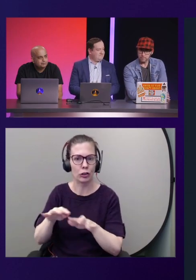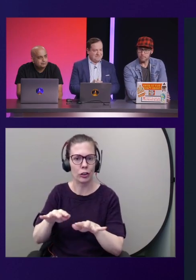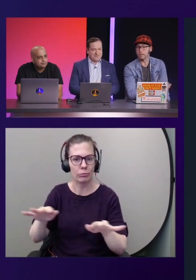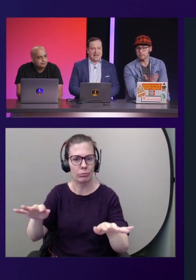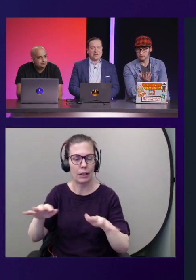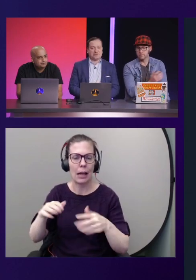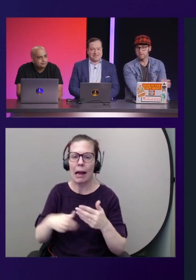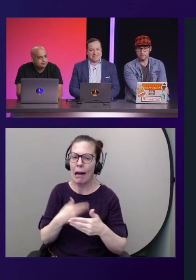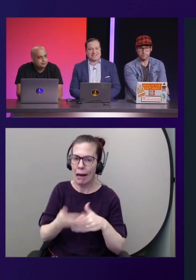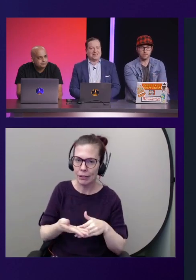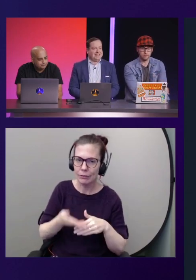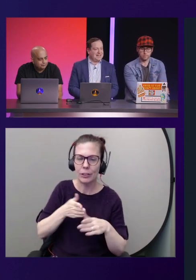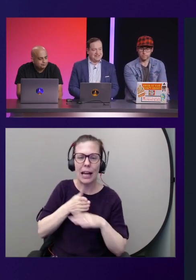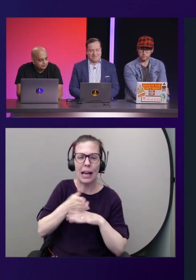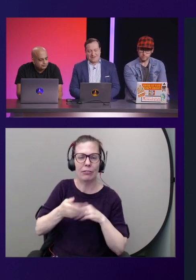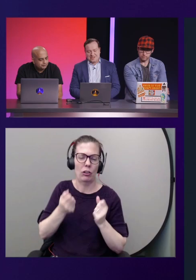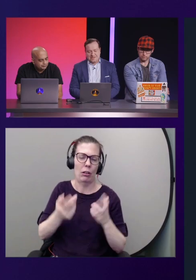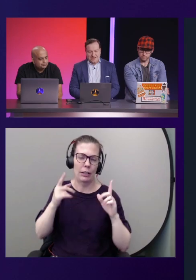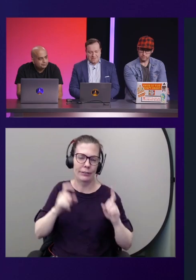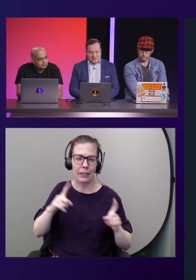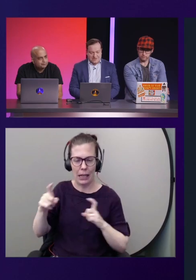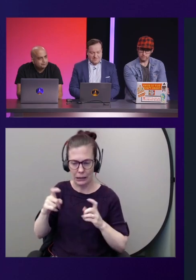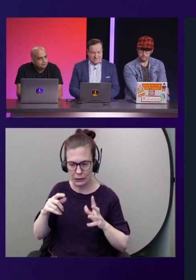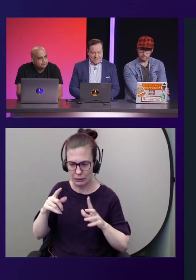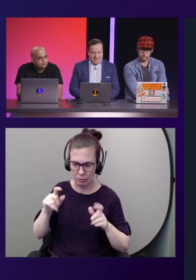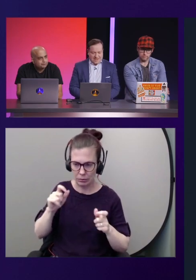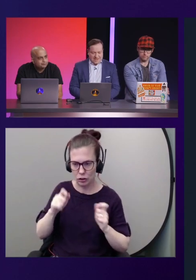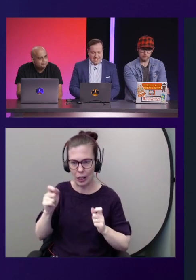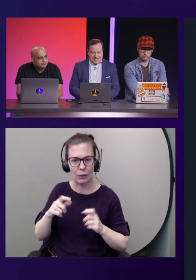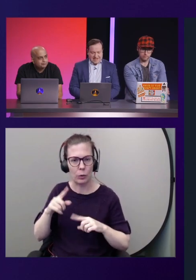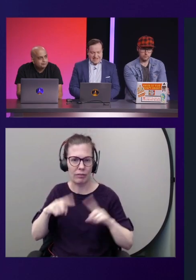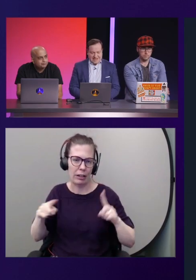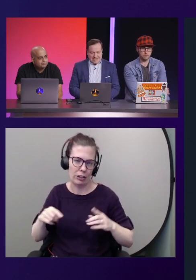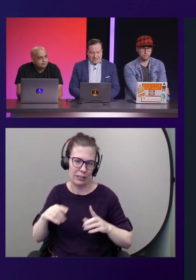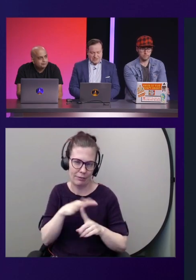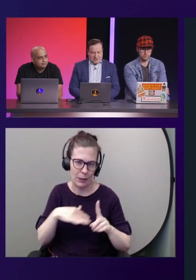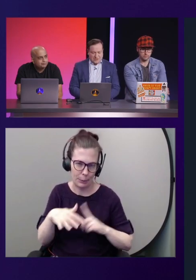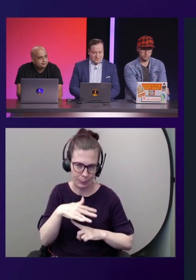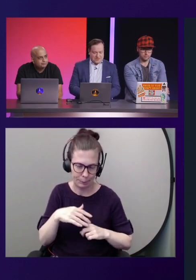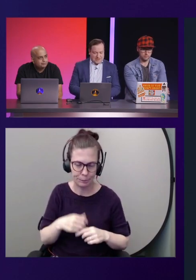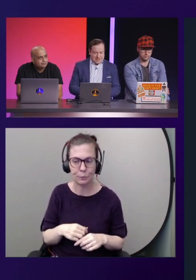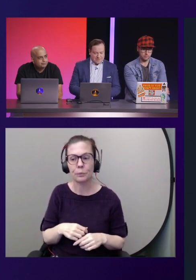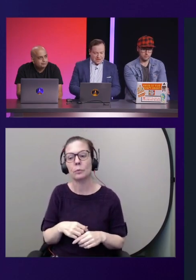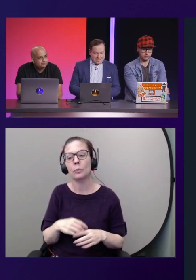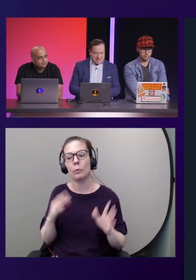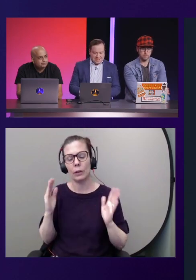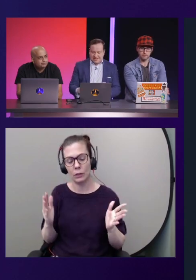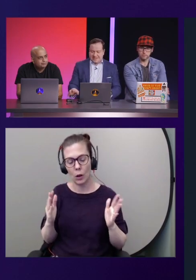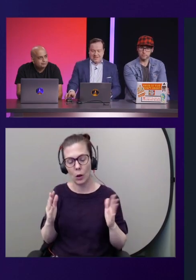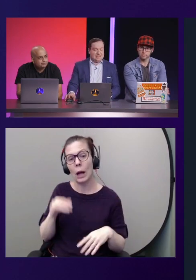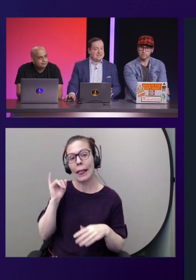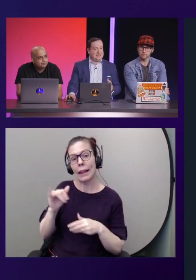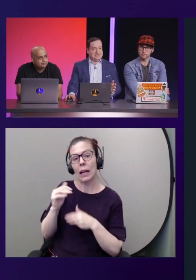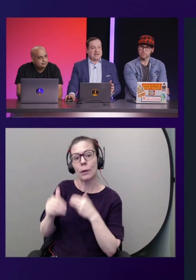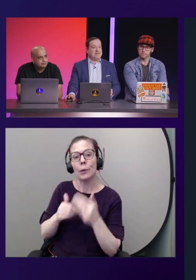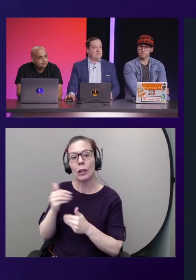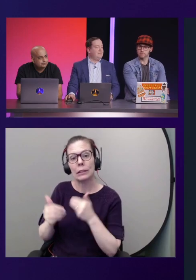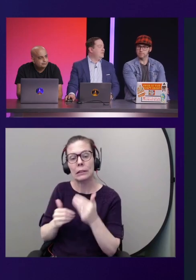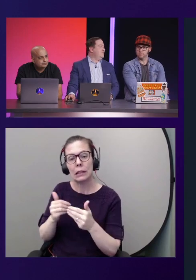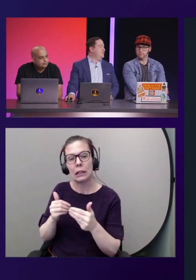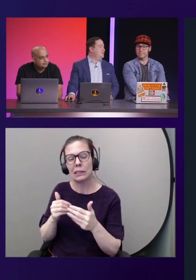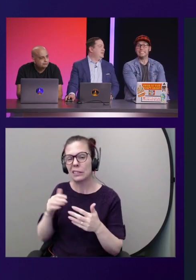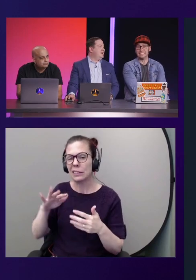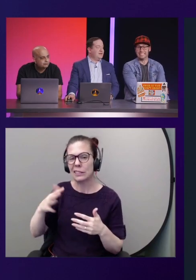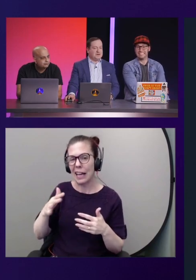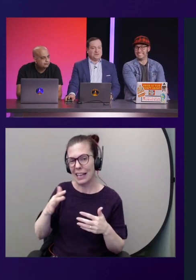of actual tests and in various environments, right? And so that process, it's kind of